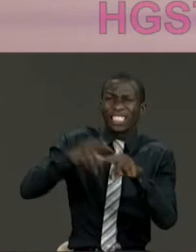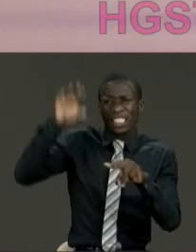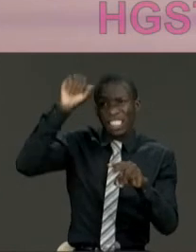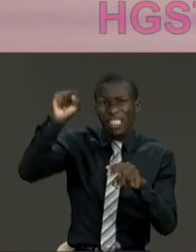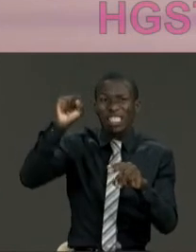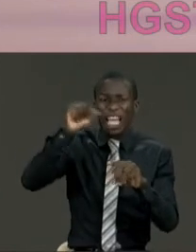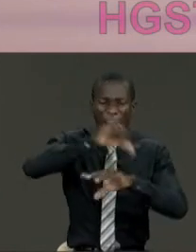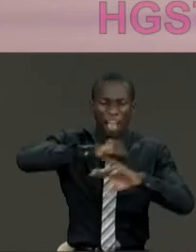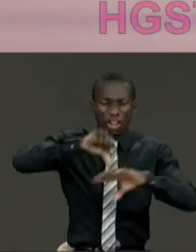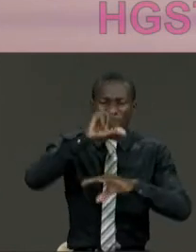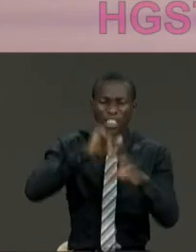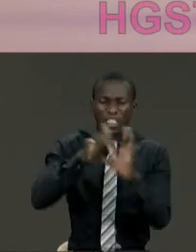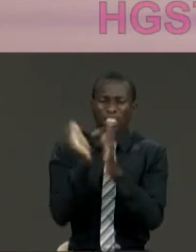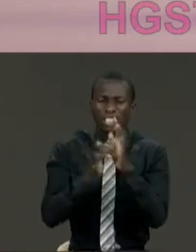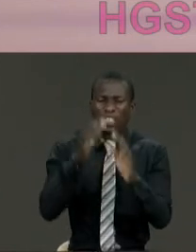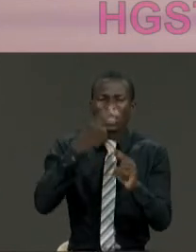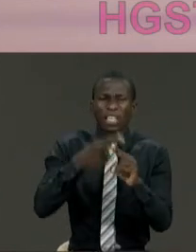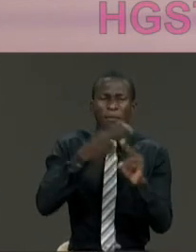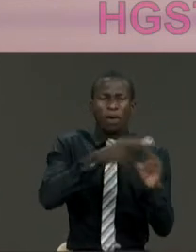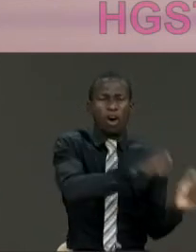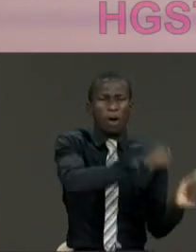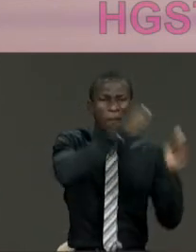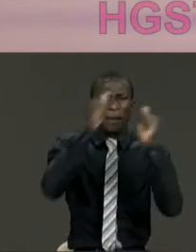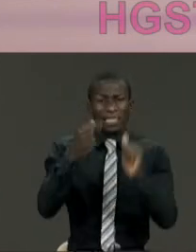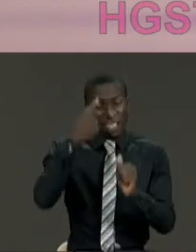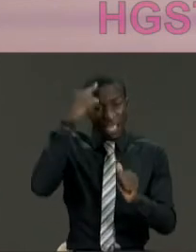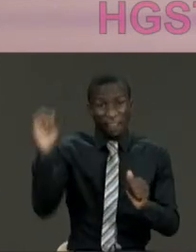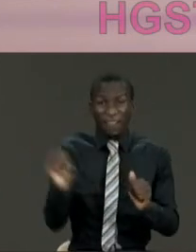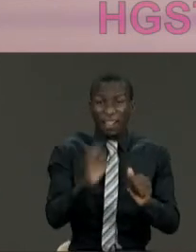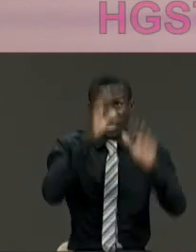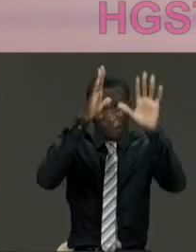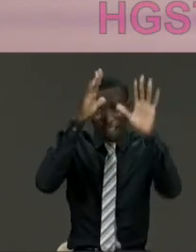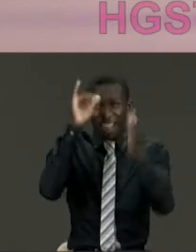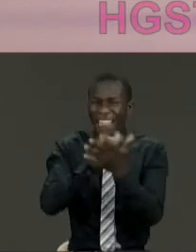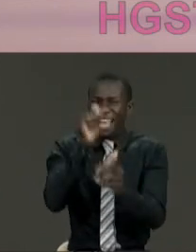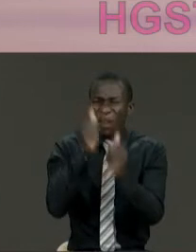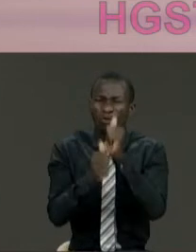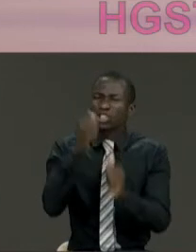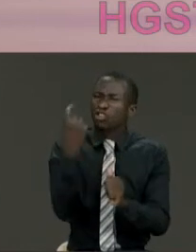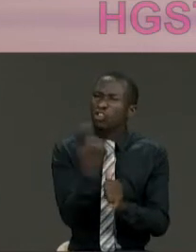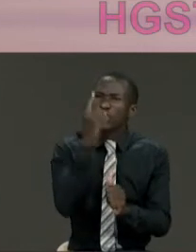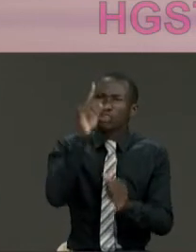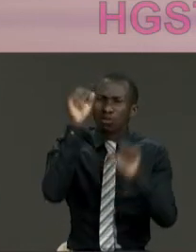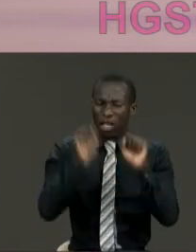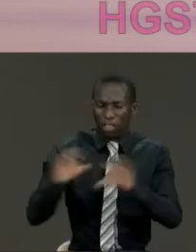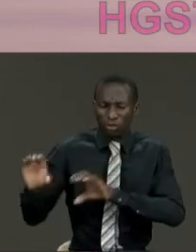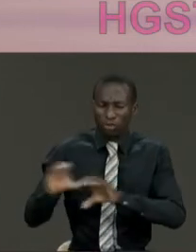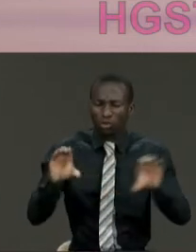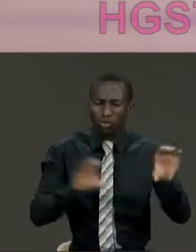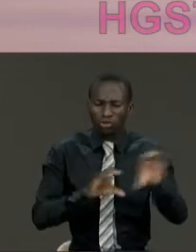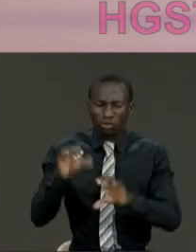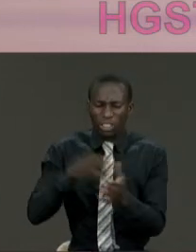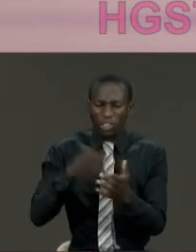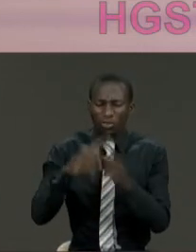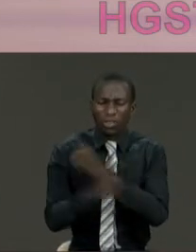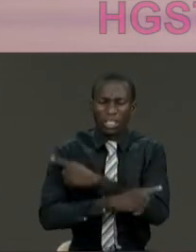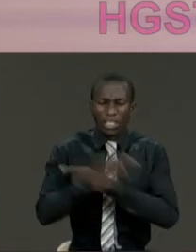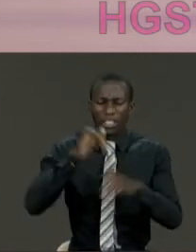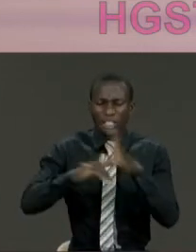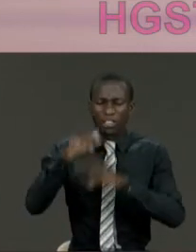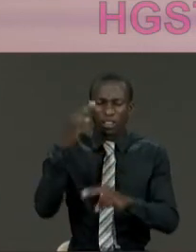name. Almighty and everlasting Father, that which only You can do, do it today in Jesus' name.